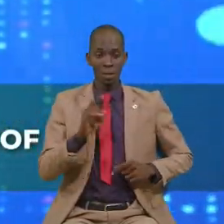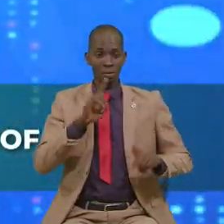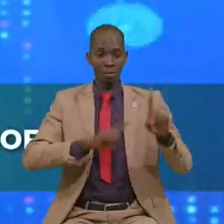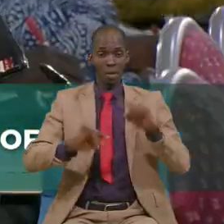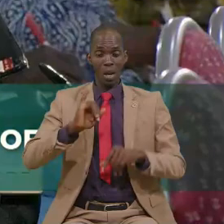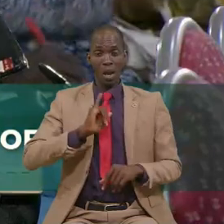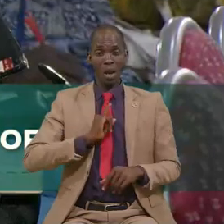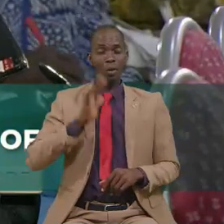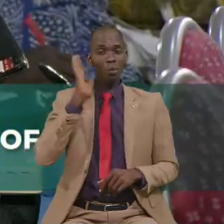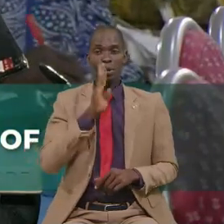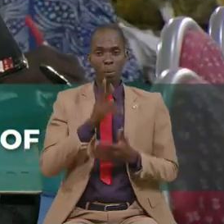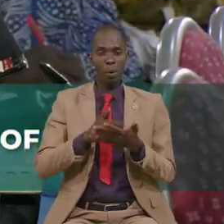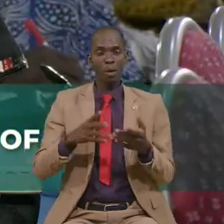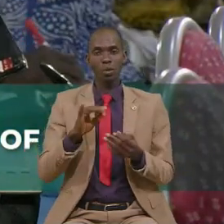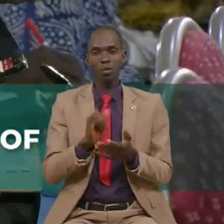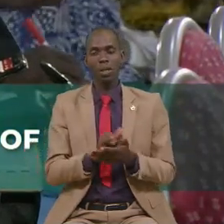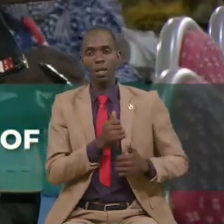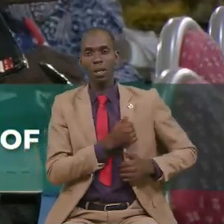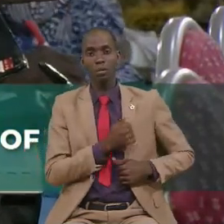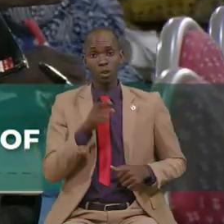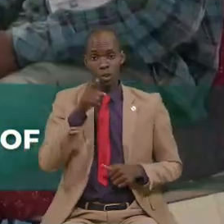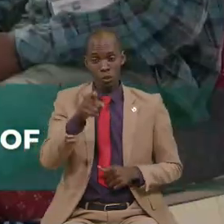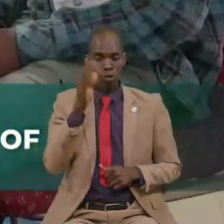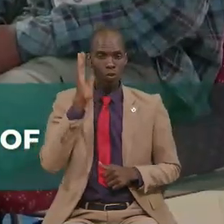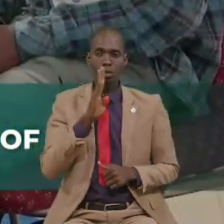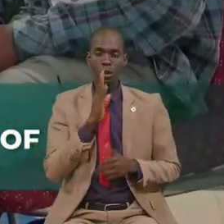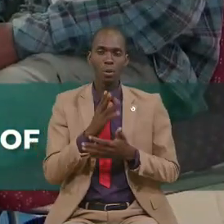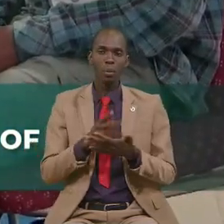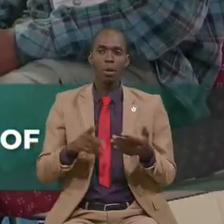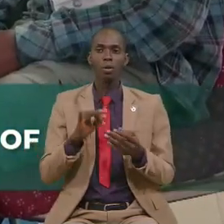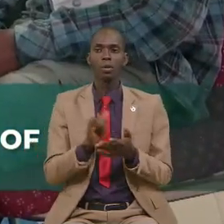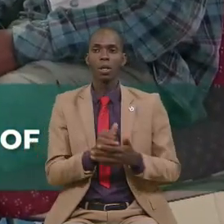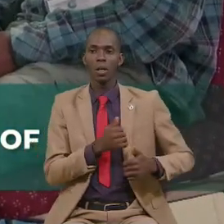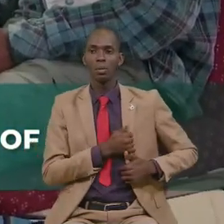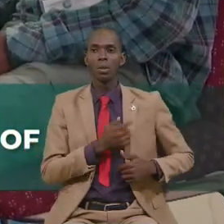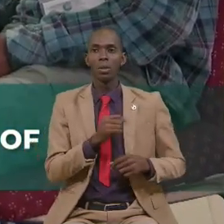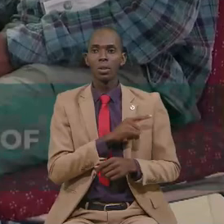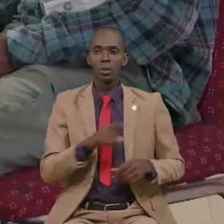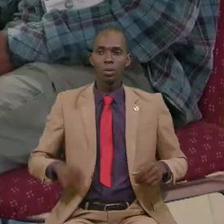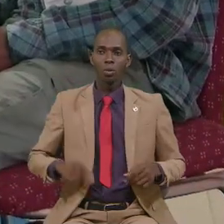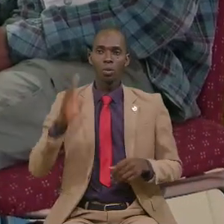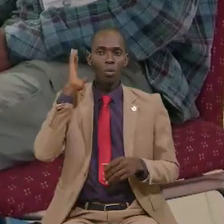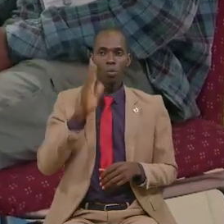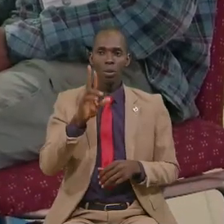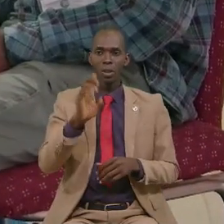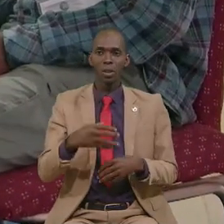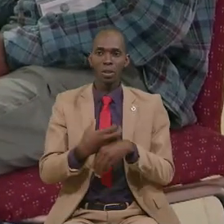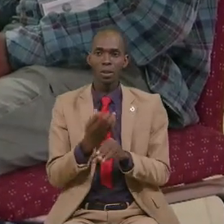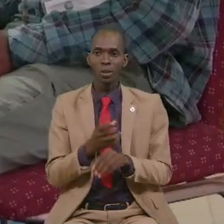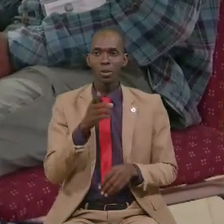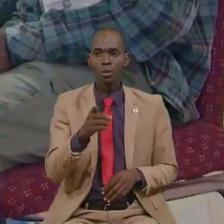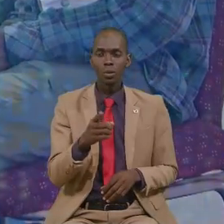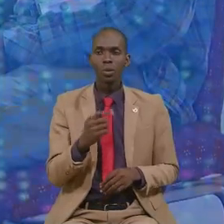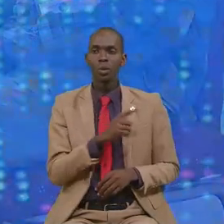army. You'll be part of that army. The Lord will recreate you, will recommission